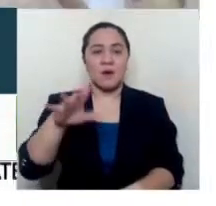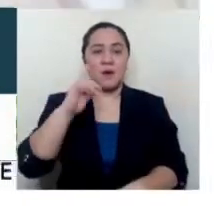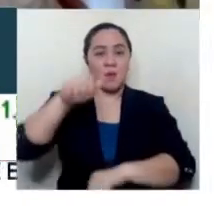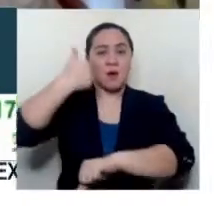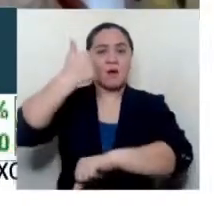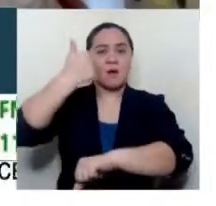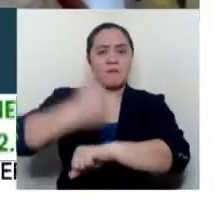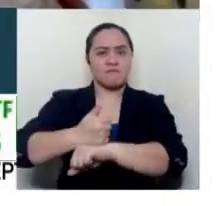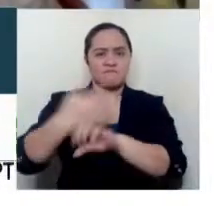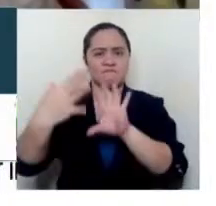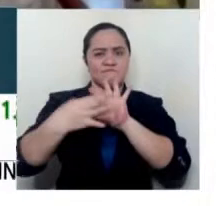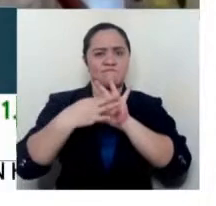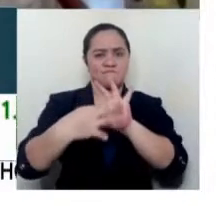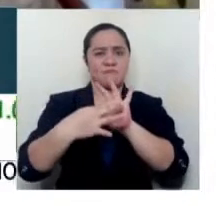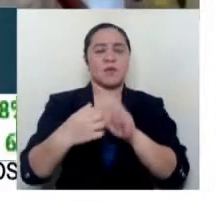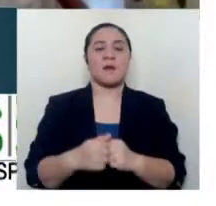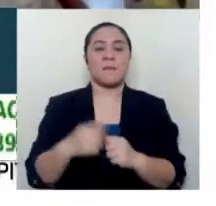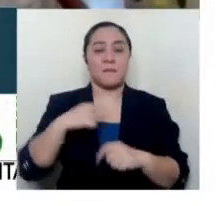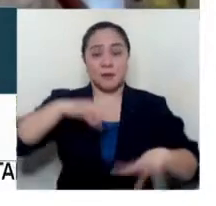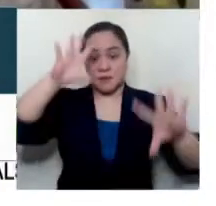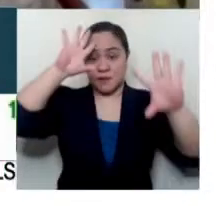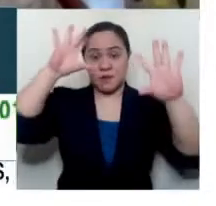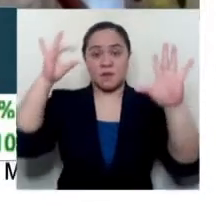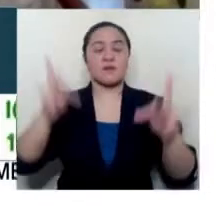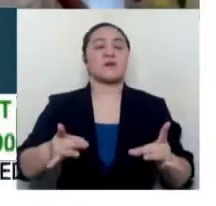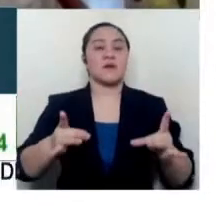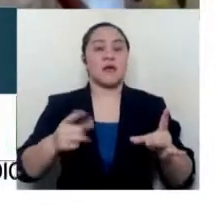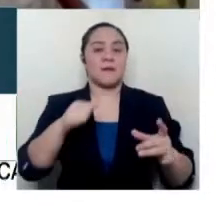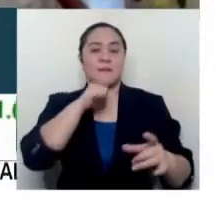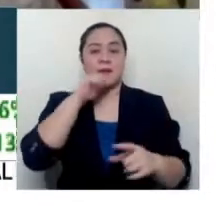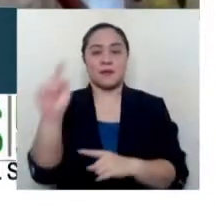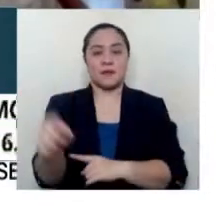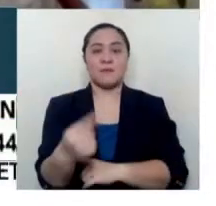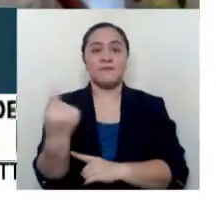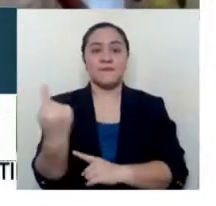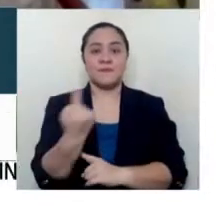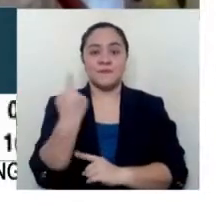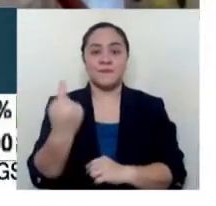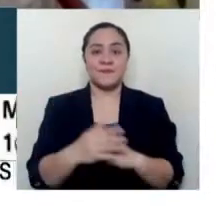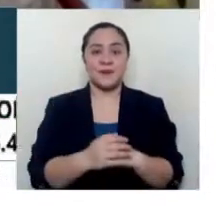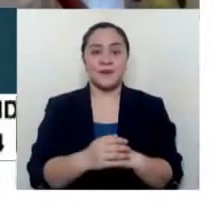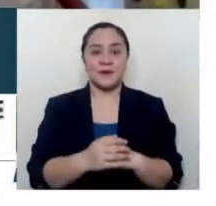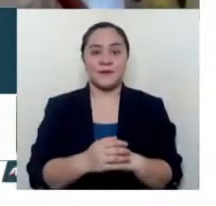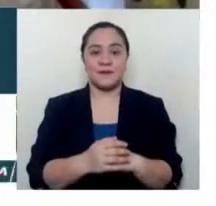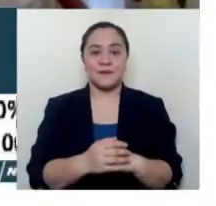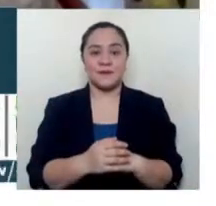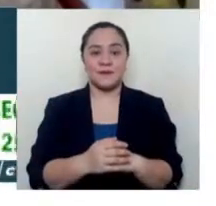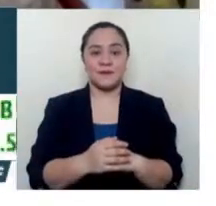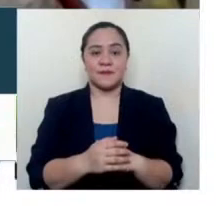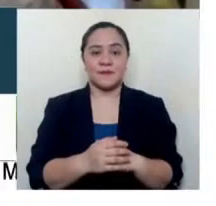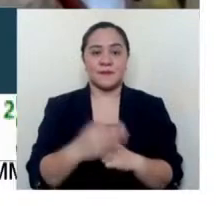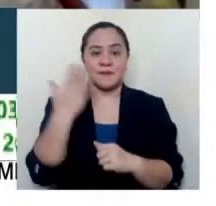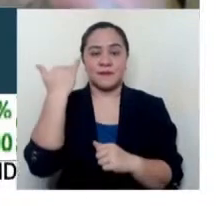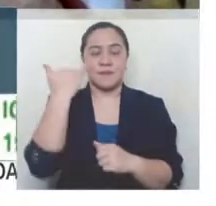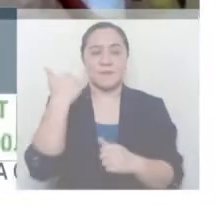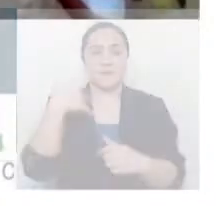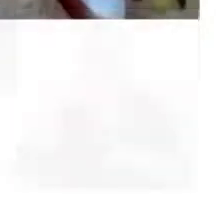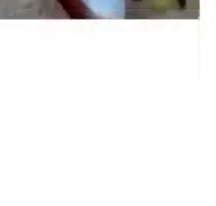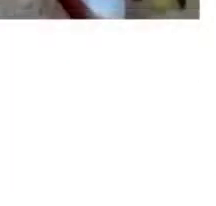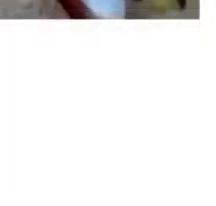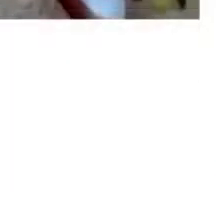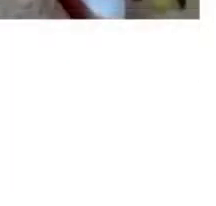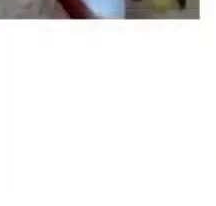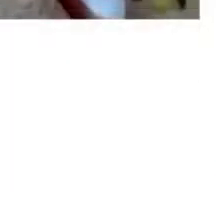However, my decision does not necessarily reflect the entire party's decision. We need to come